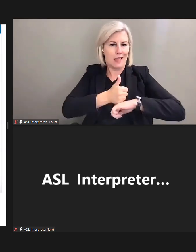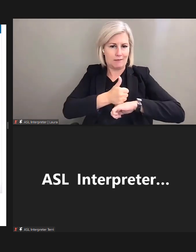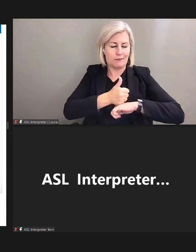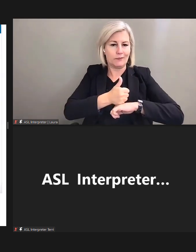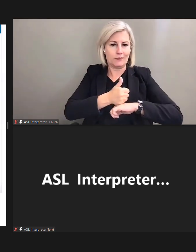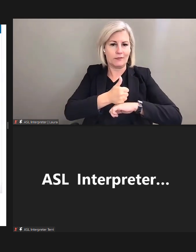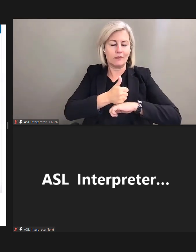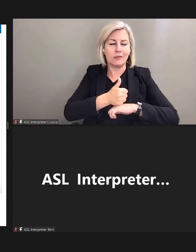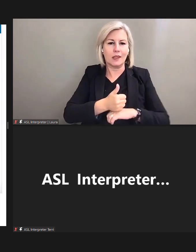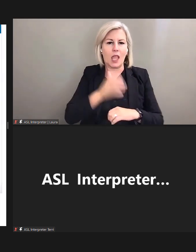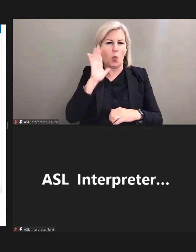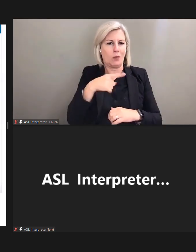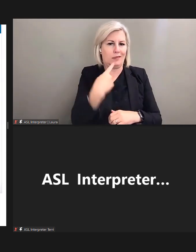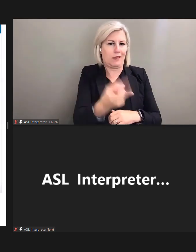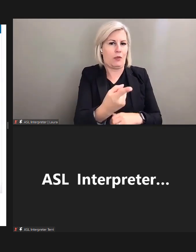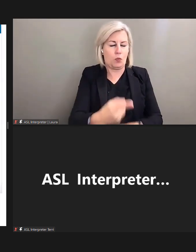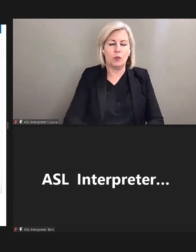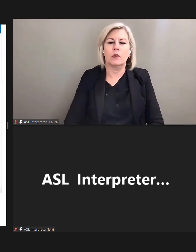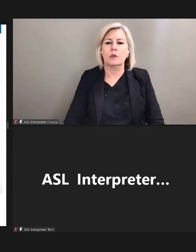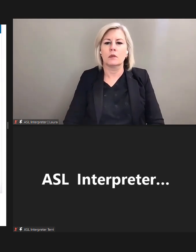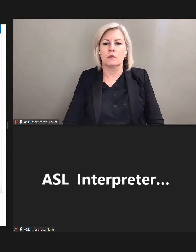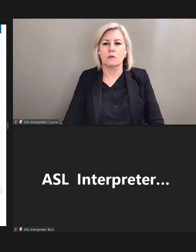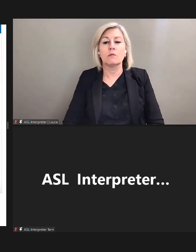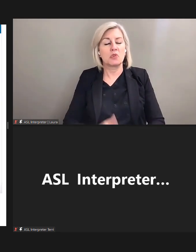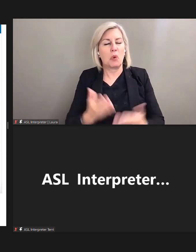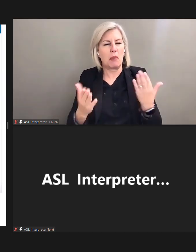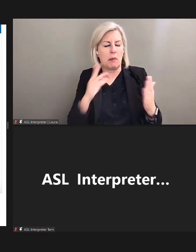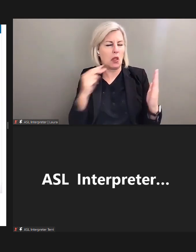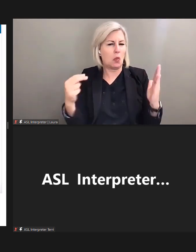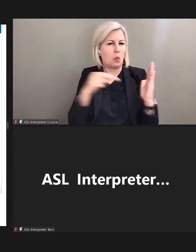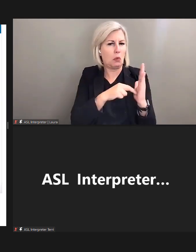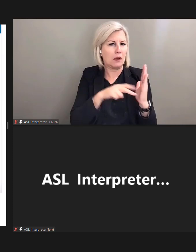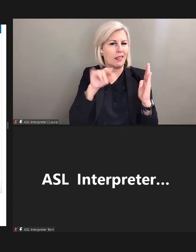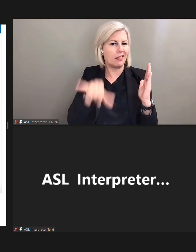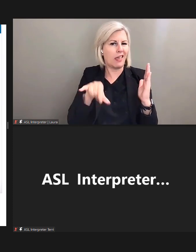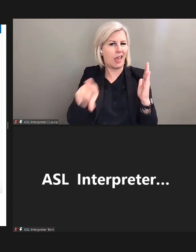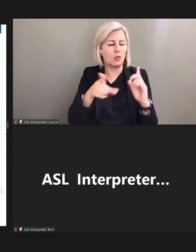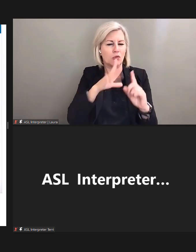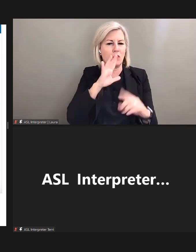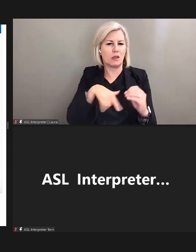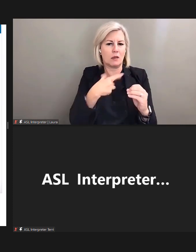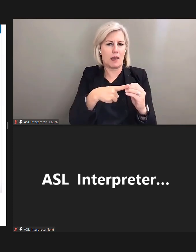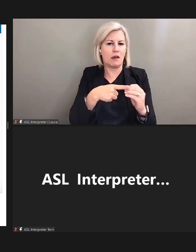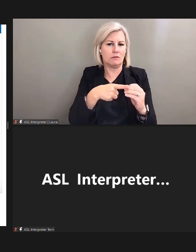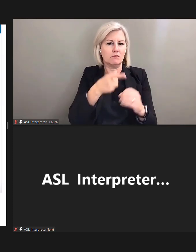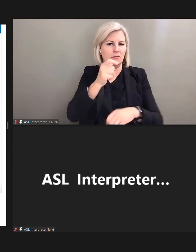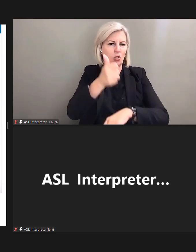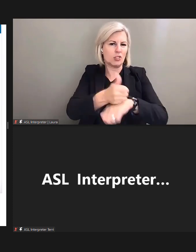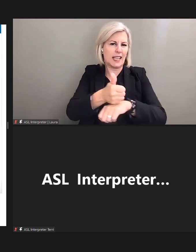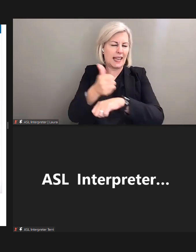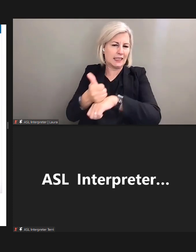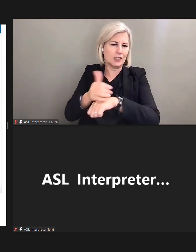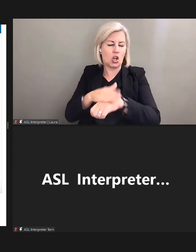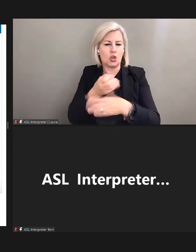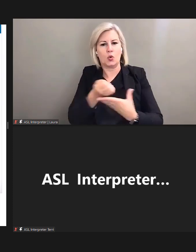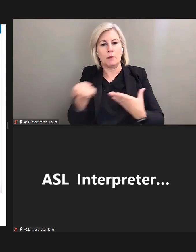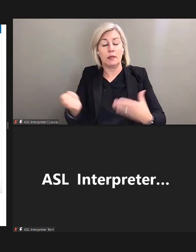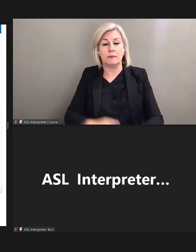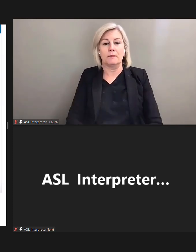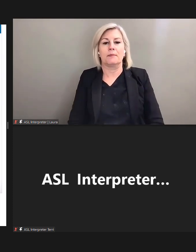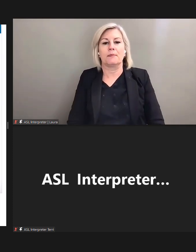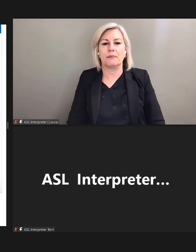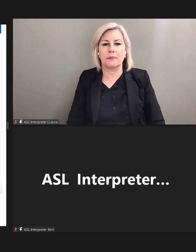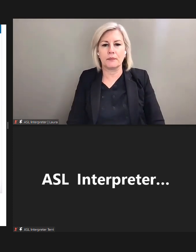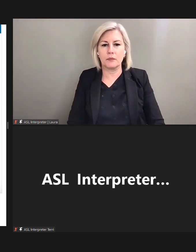at. So that you might want to refer to in addressing questions like this and others related